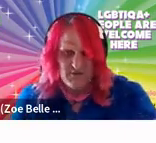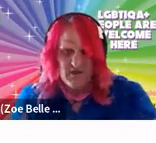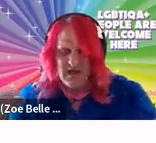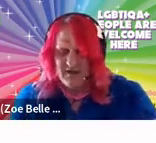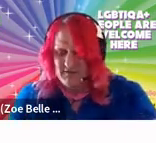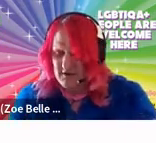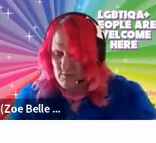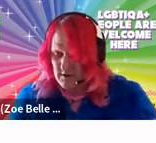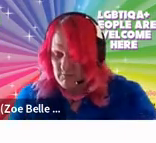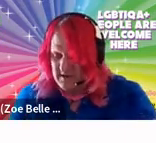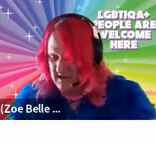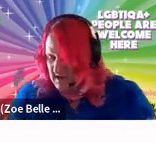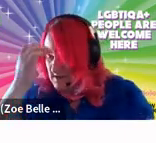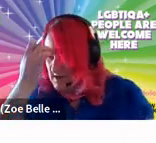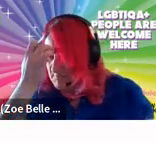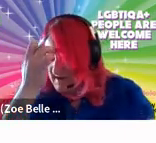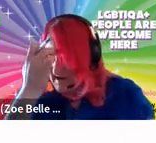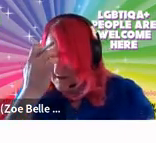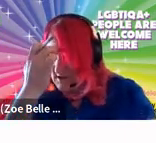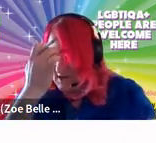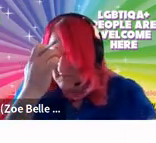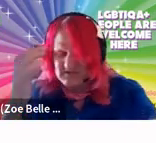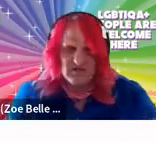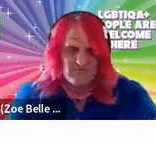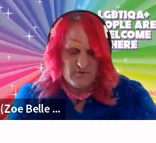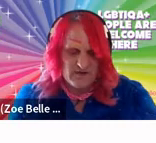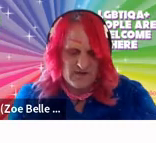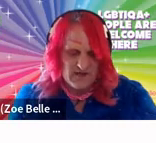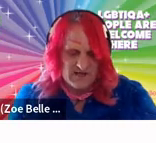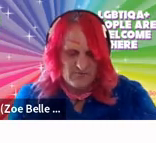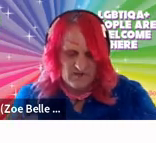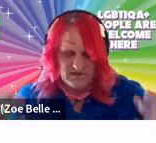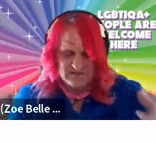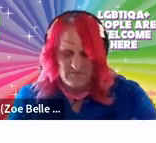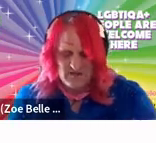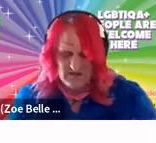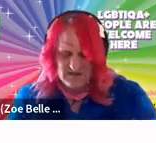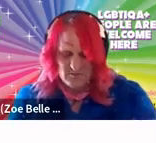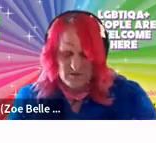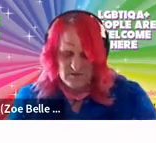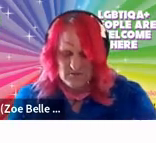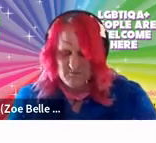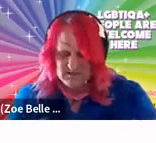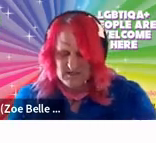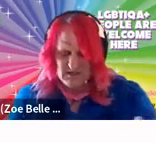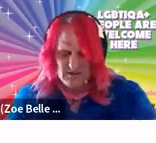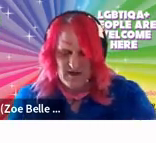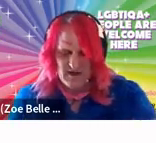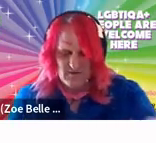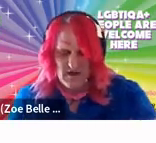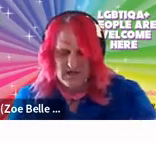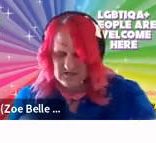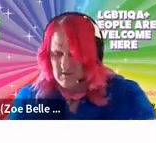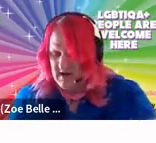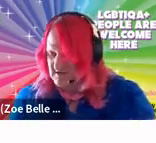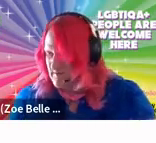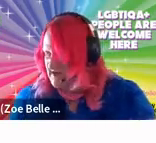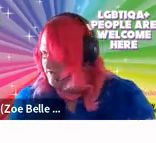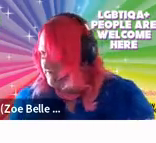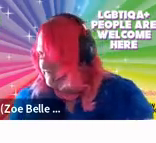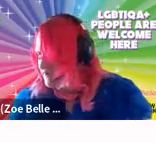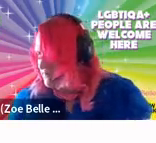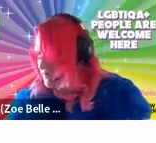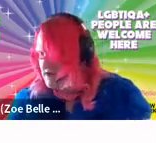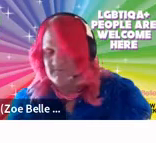their health, and their well-being. But often if there's so many things we can do in particular around clients,